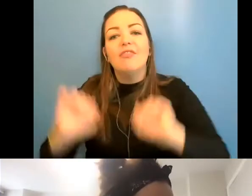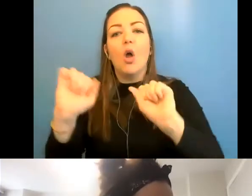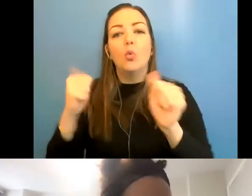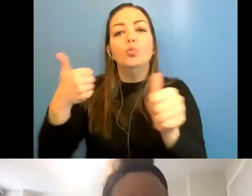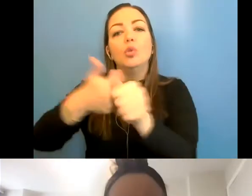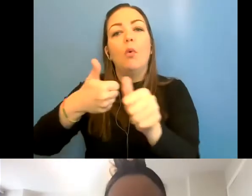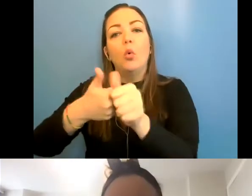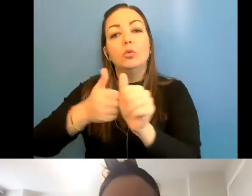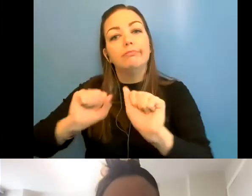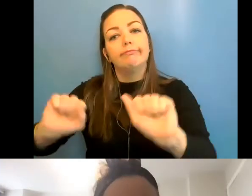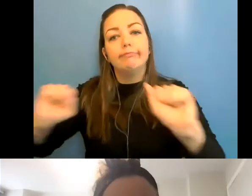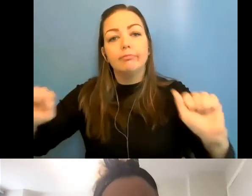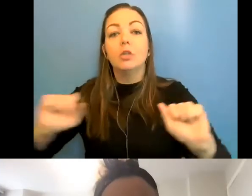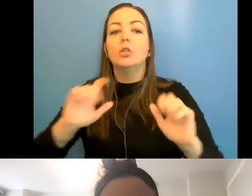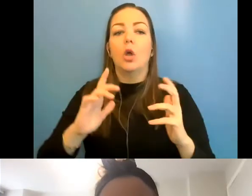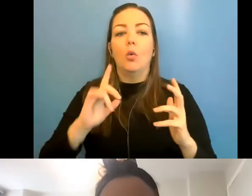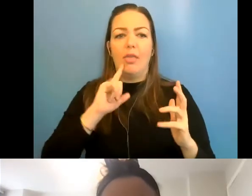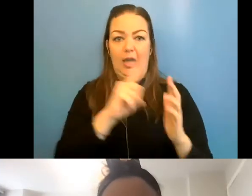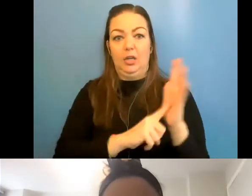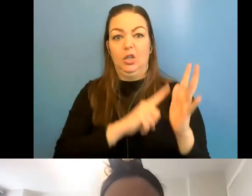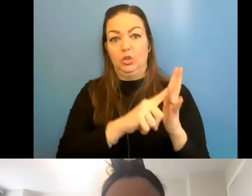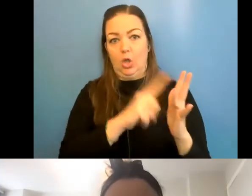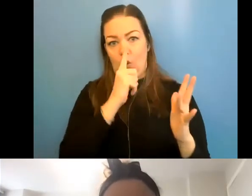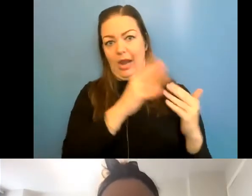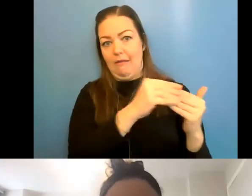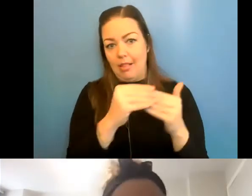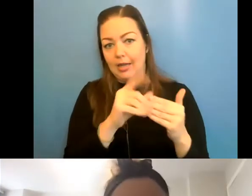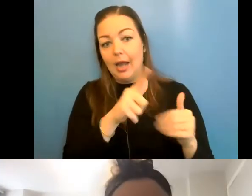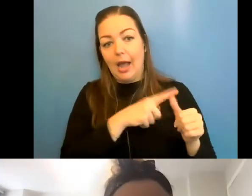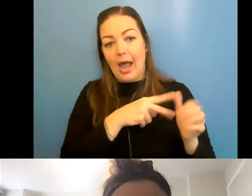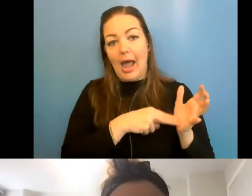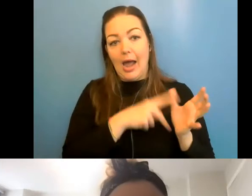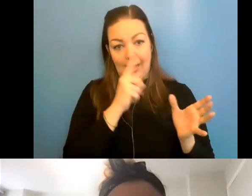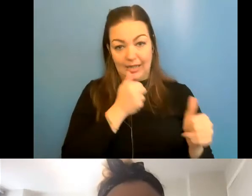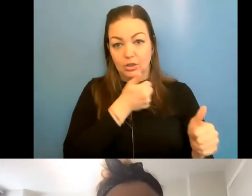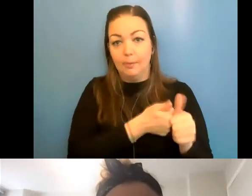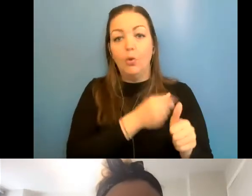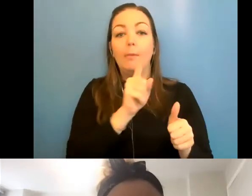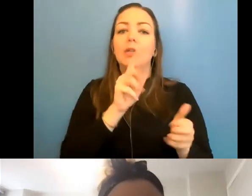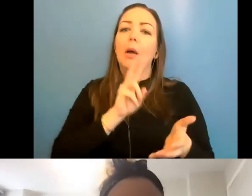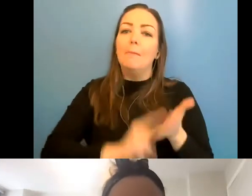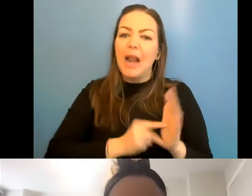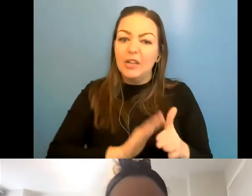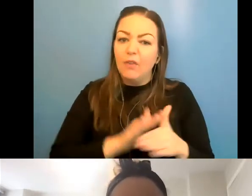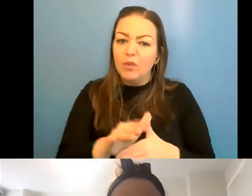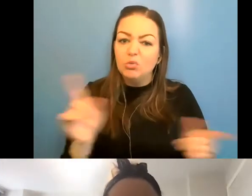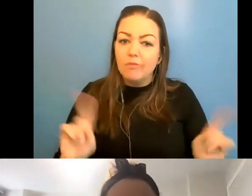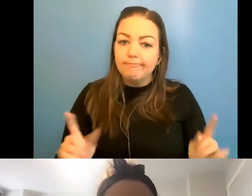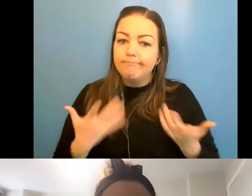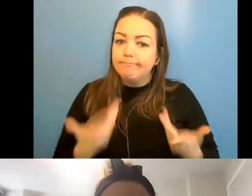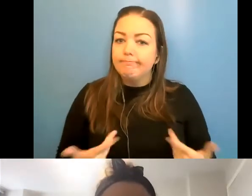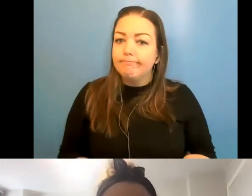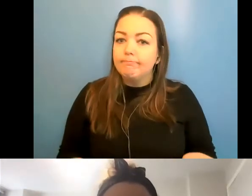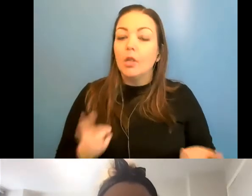think, again, Jo can lead on this and Anna can talk about potentially what the plans may be for the future, but at the moment it hasn't